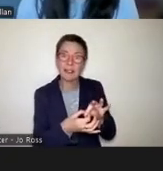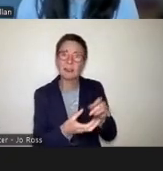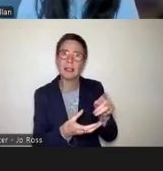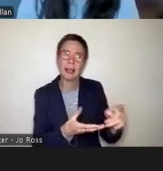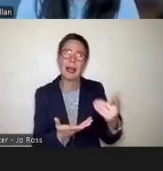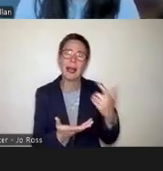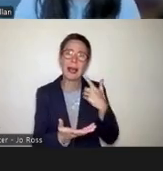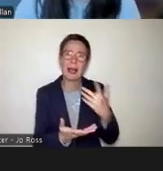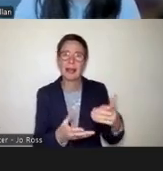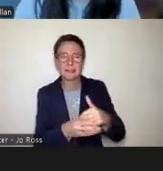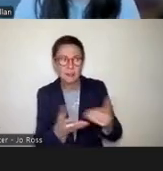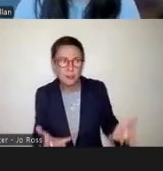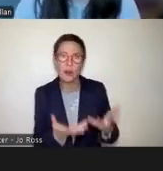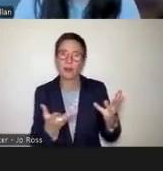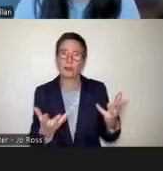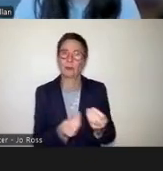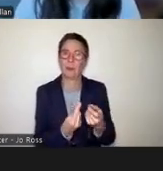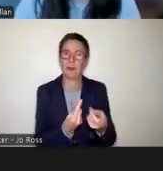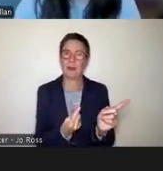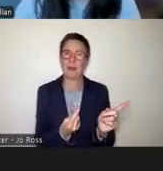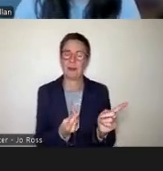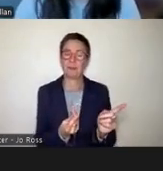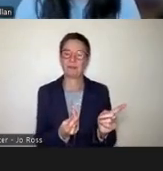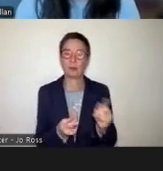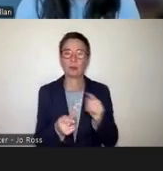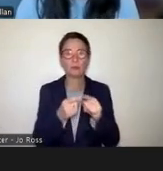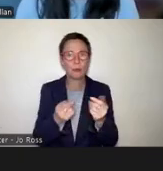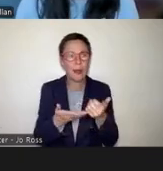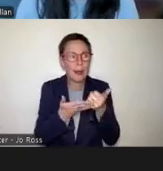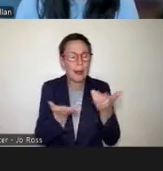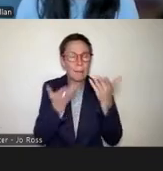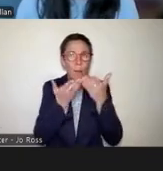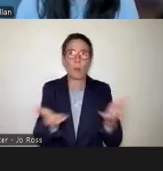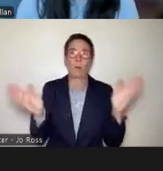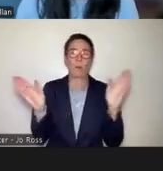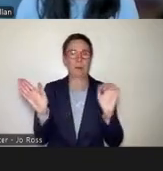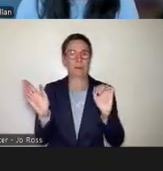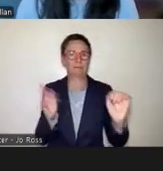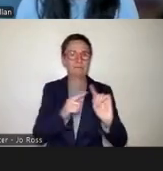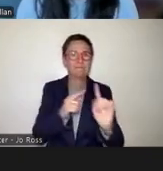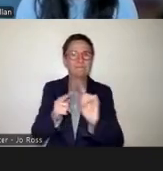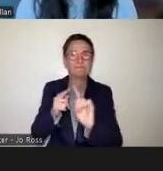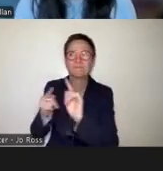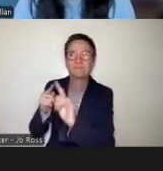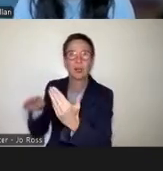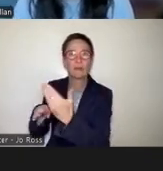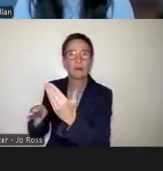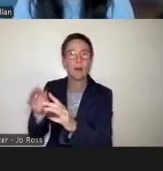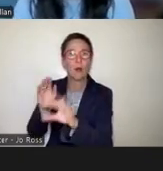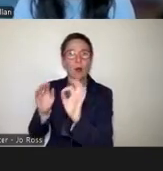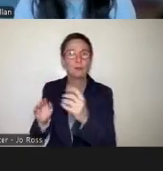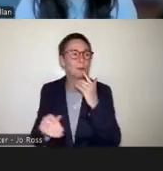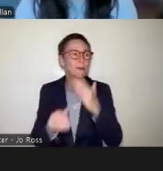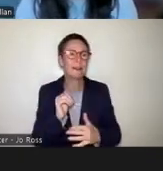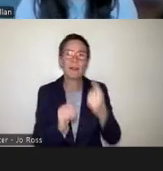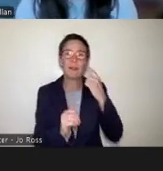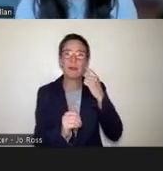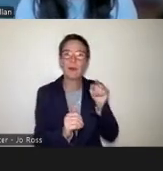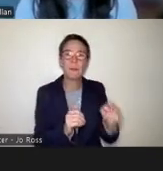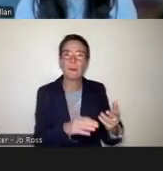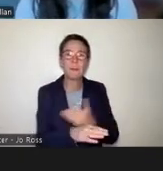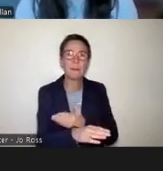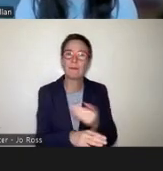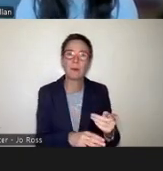that and nurturing that with them to open up those careers that you perhaps wouldn't normally think about within arts